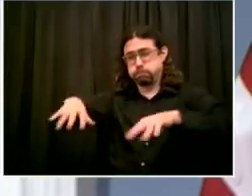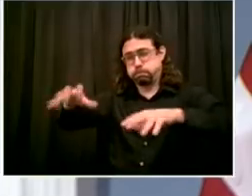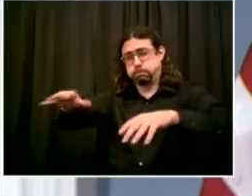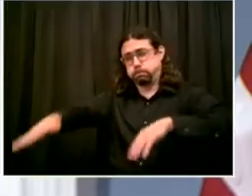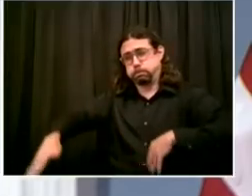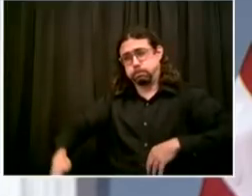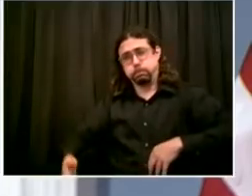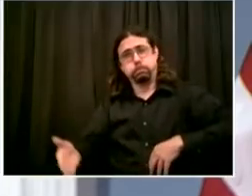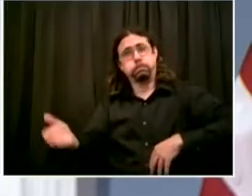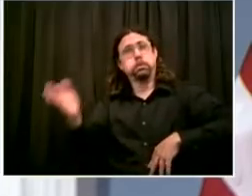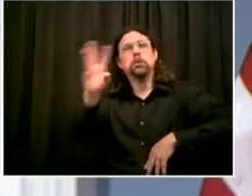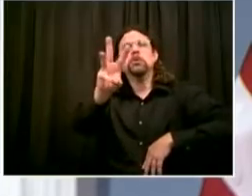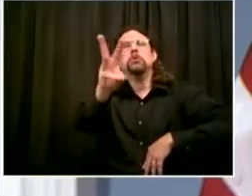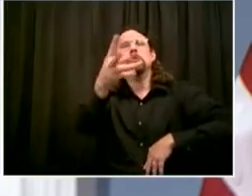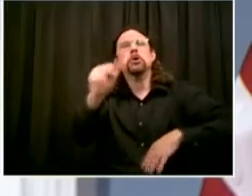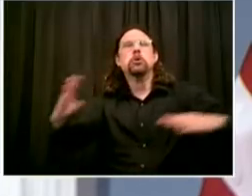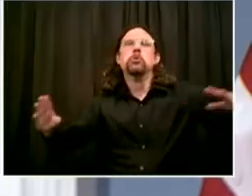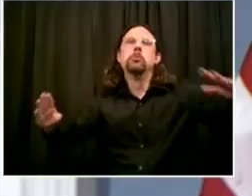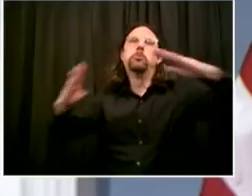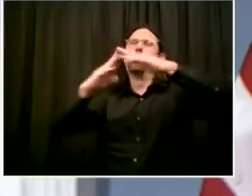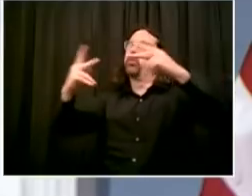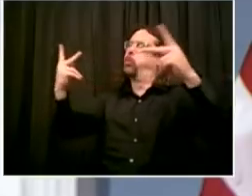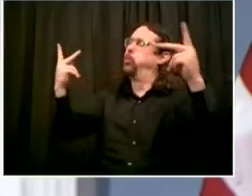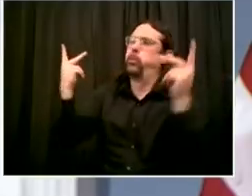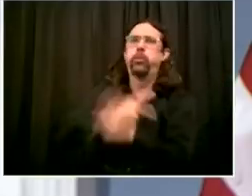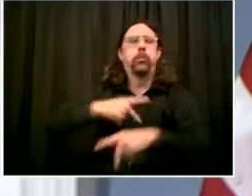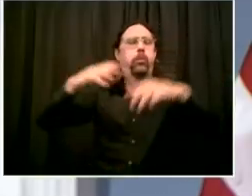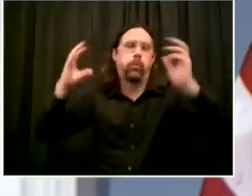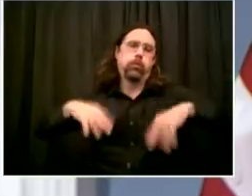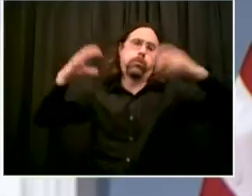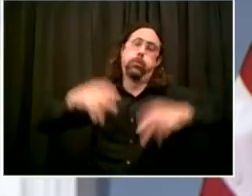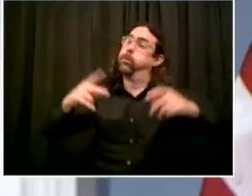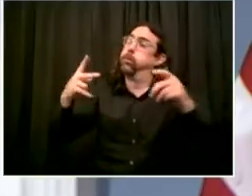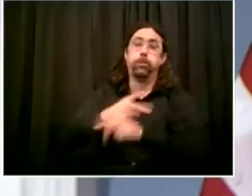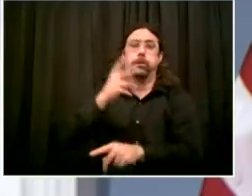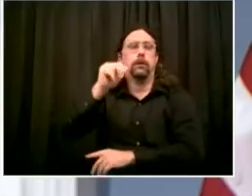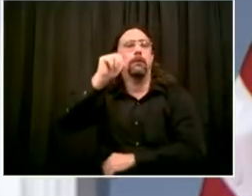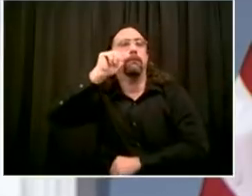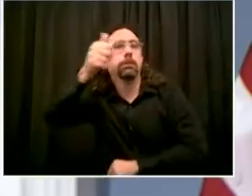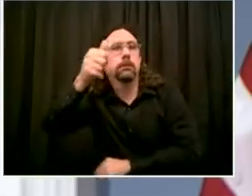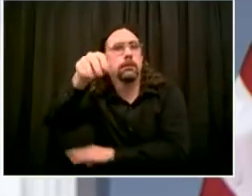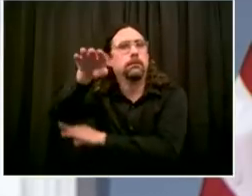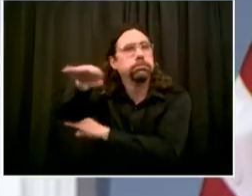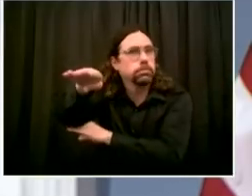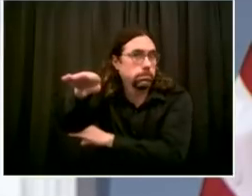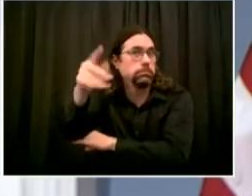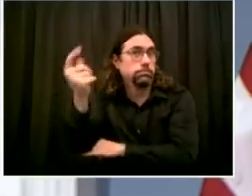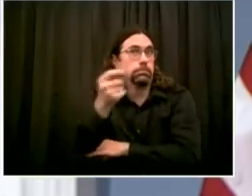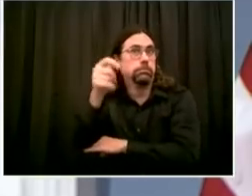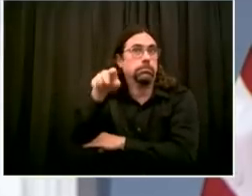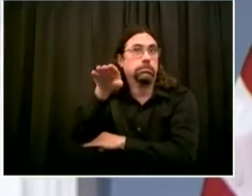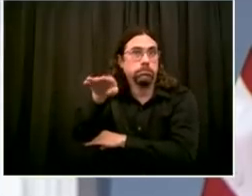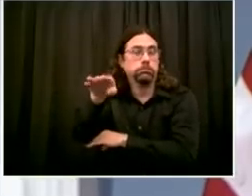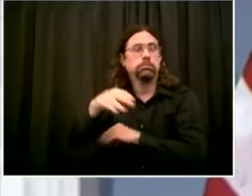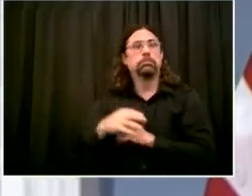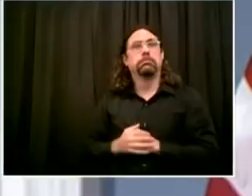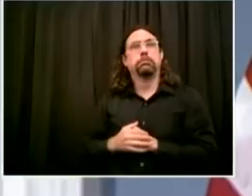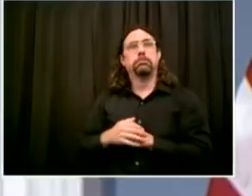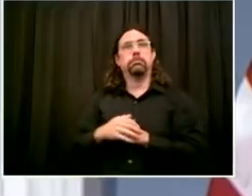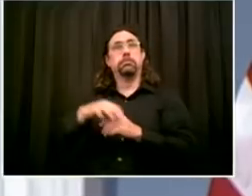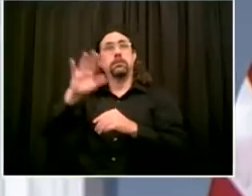11 a.m. tomorrow, but probably more close to 2 p.m. And we could see 35 to 45 mile per hour